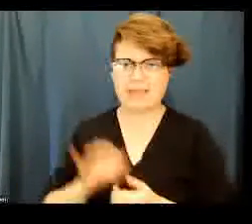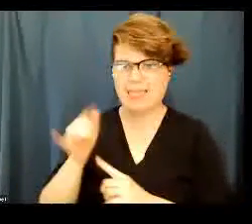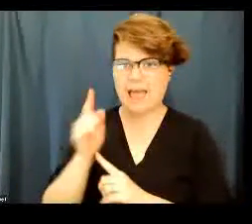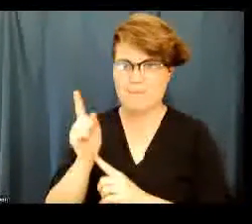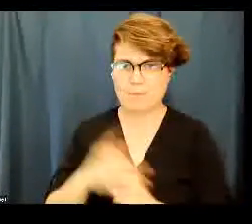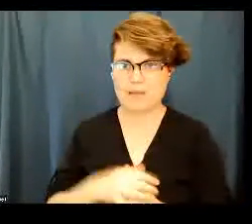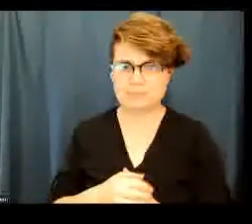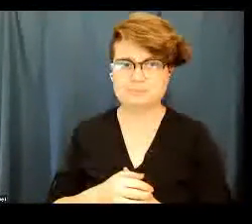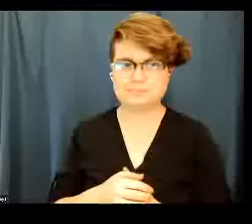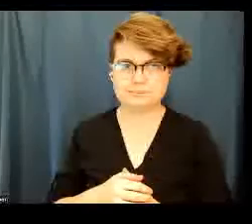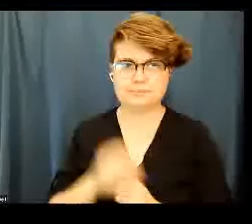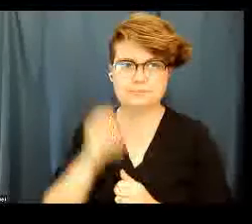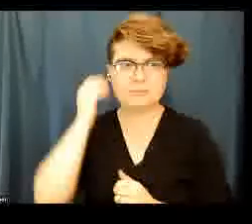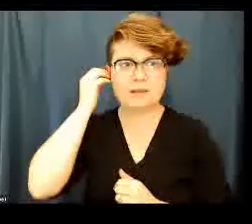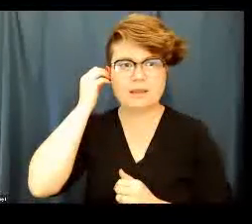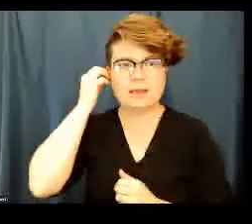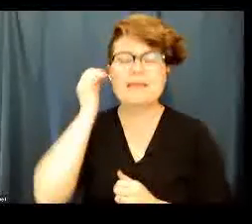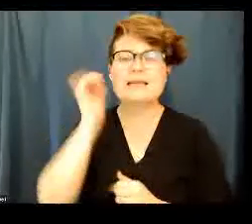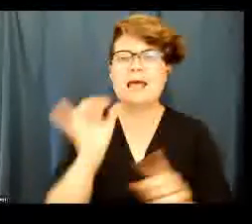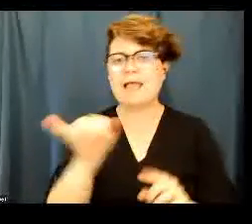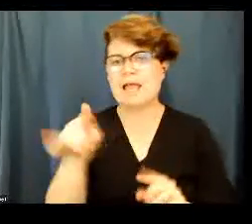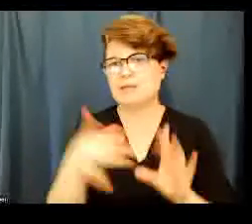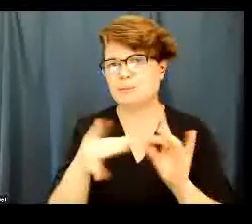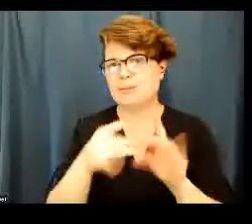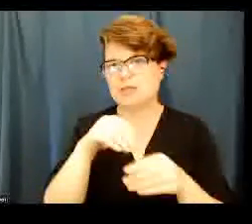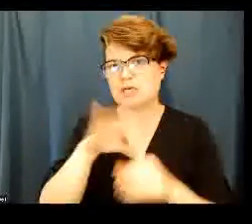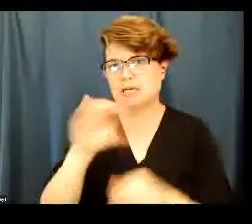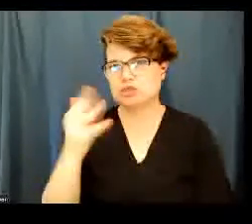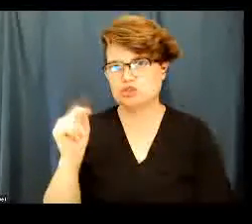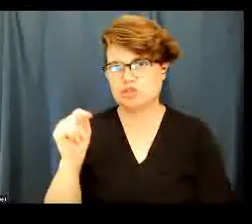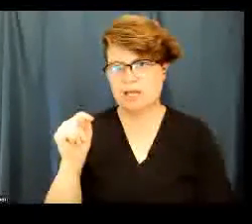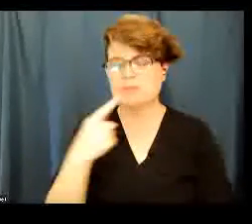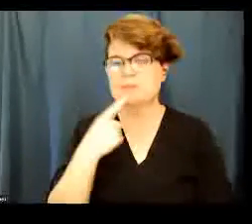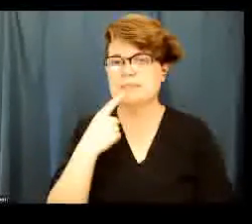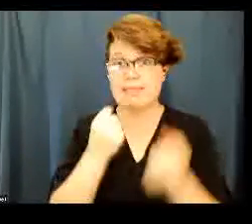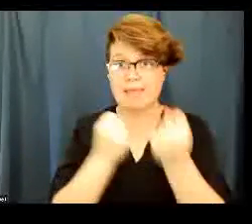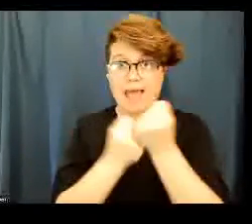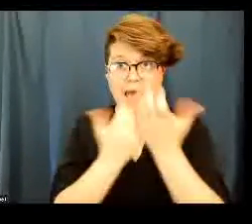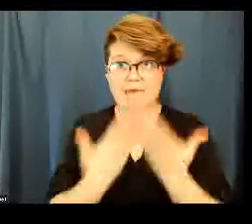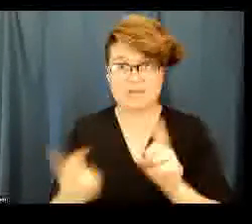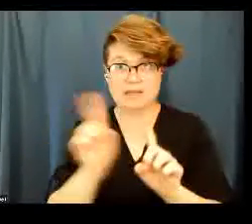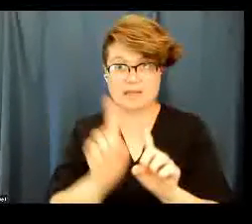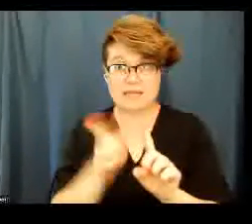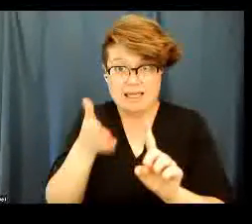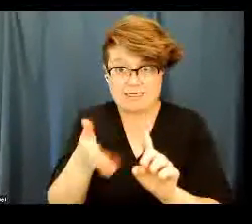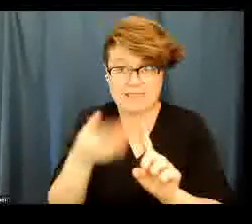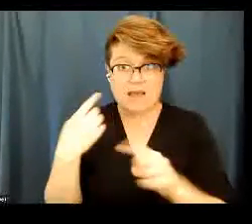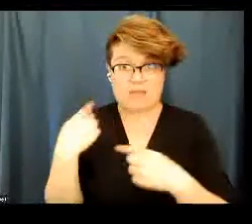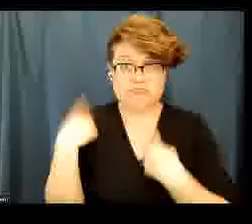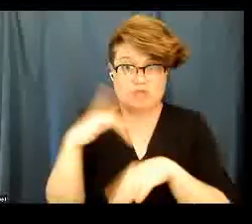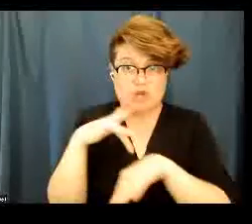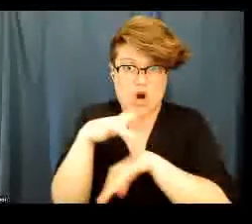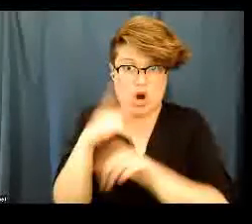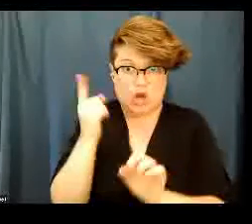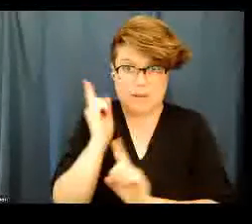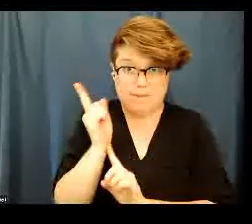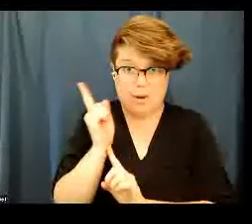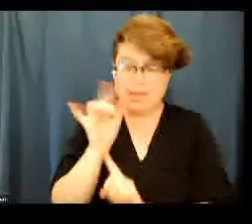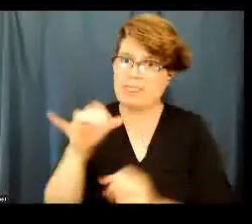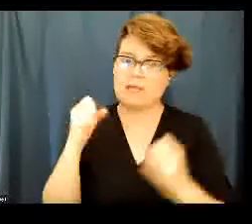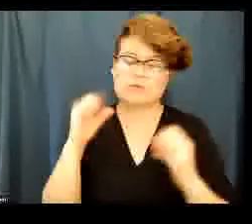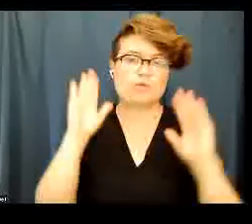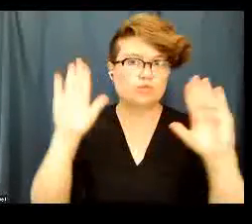And then, like you all mentioned in the chat, there's also the advocates there from a really early point. So that's a huge strength. And